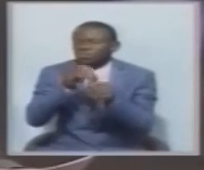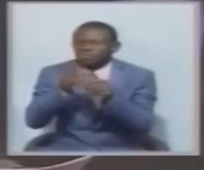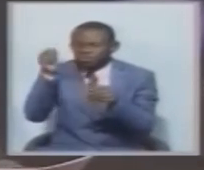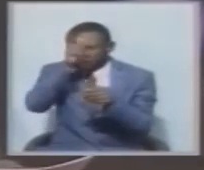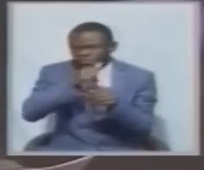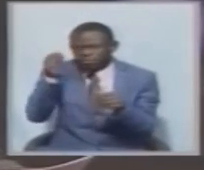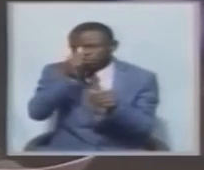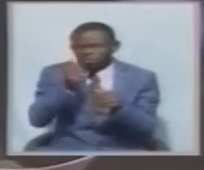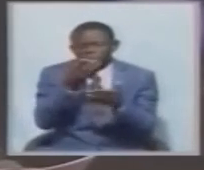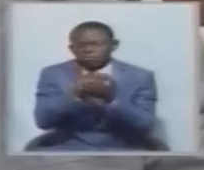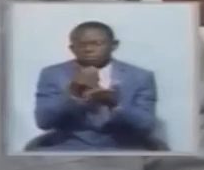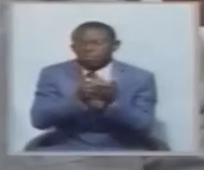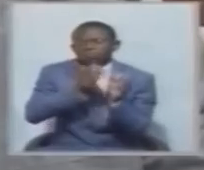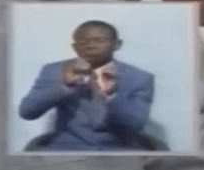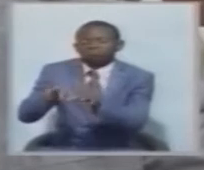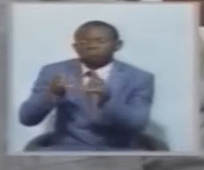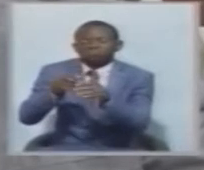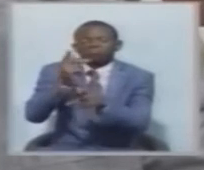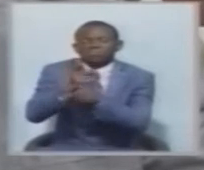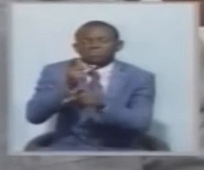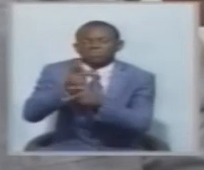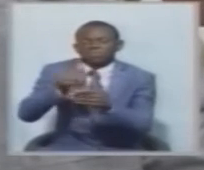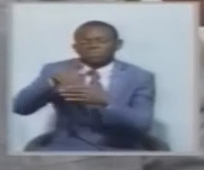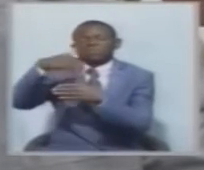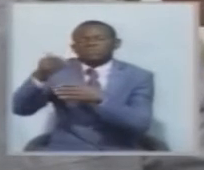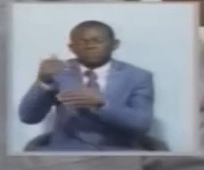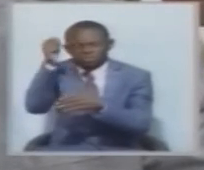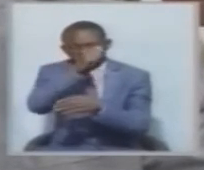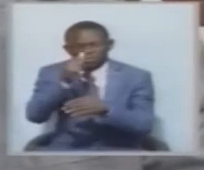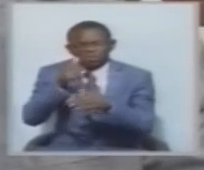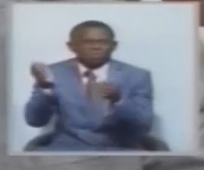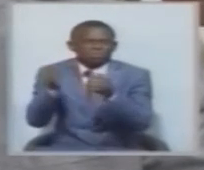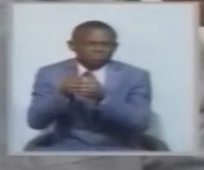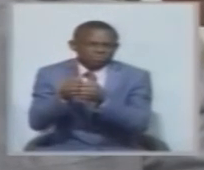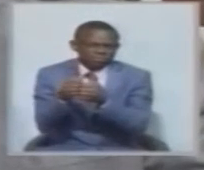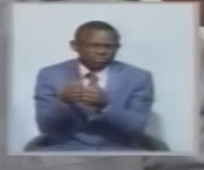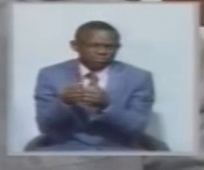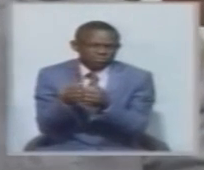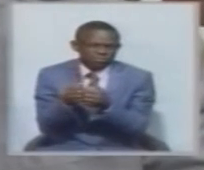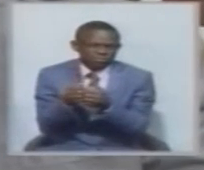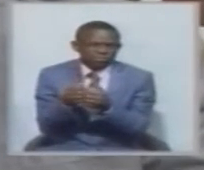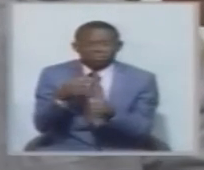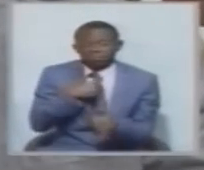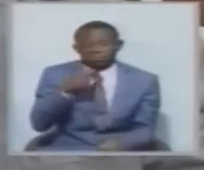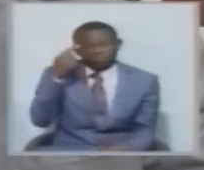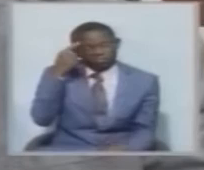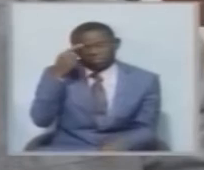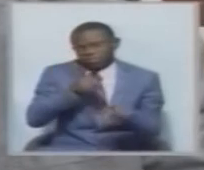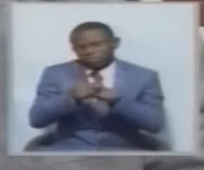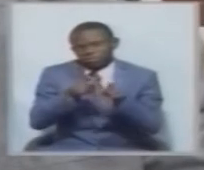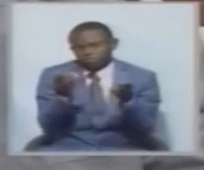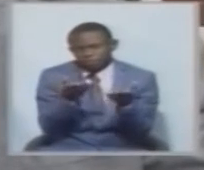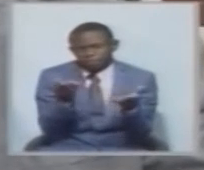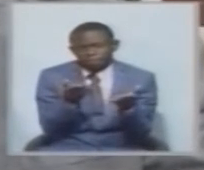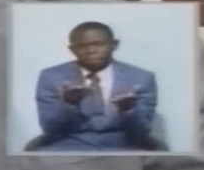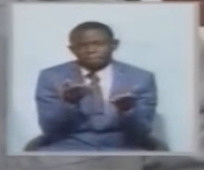bank. I don't think that's the position. I think the African banks, the African continent